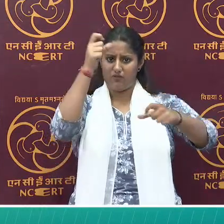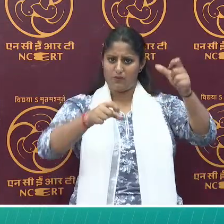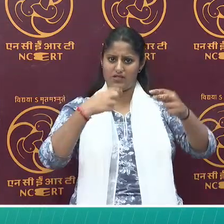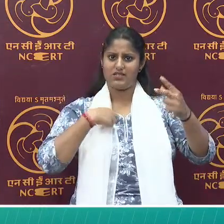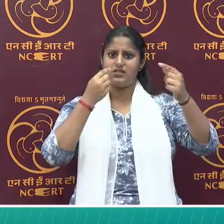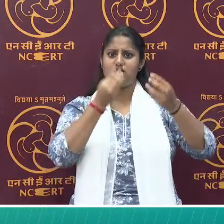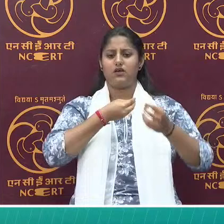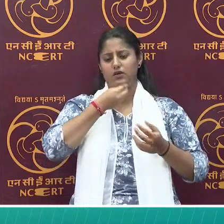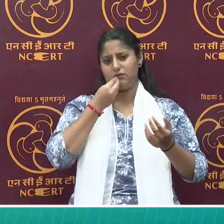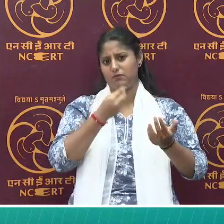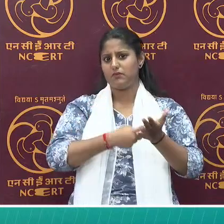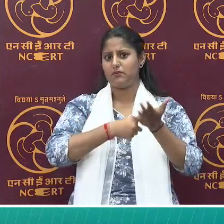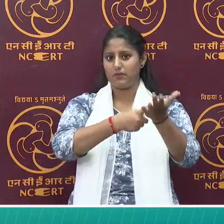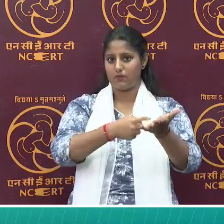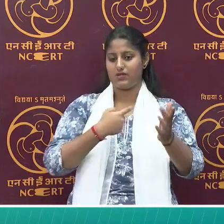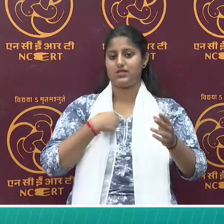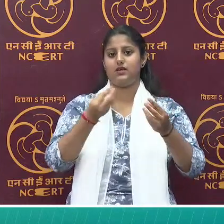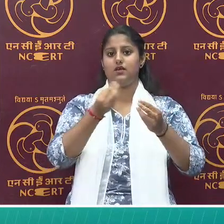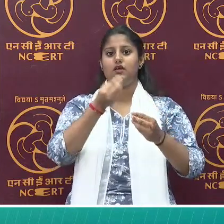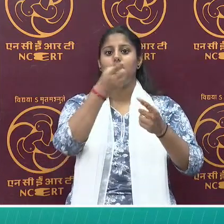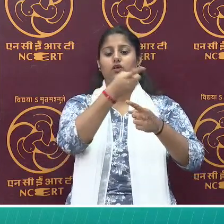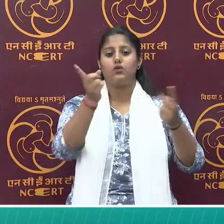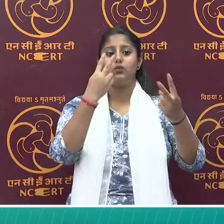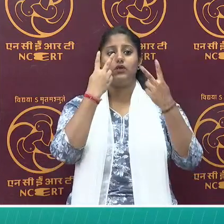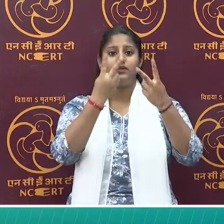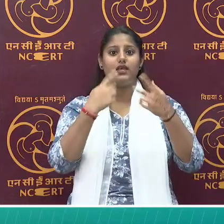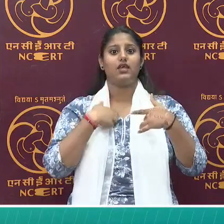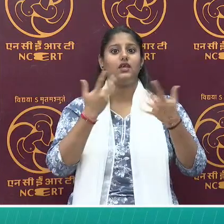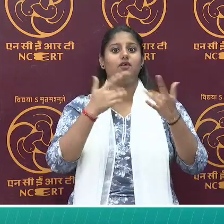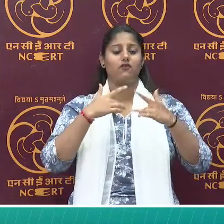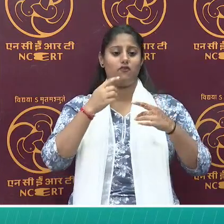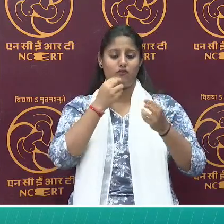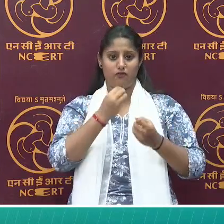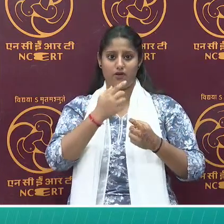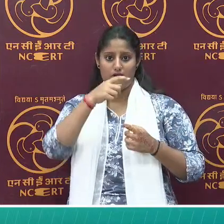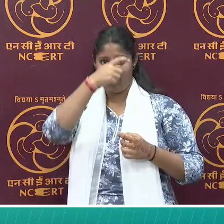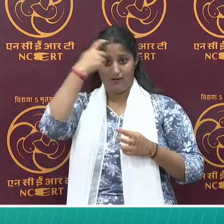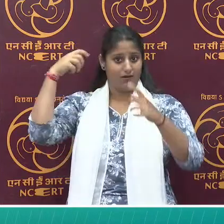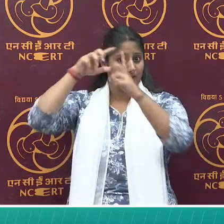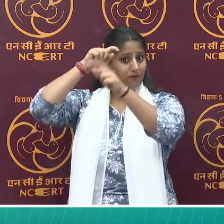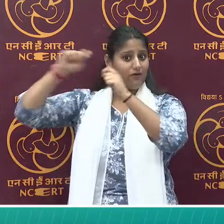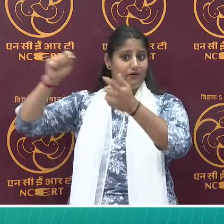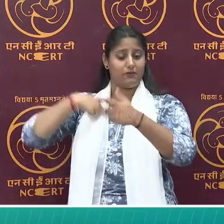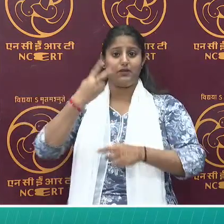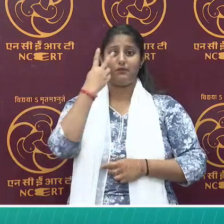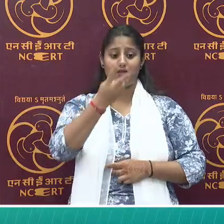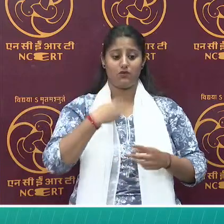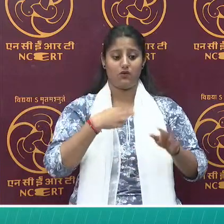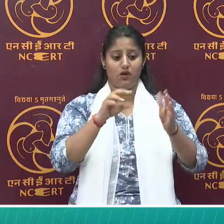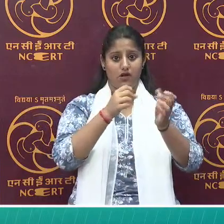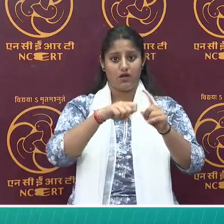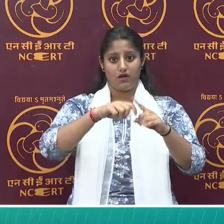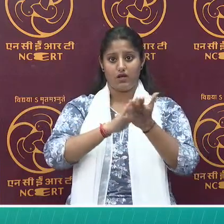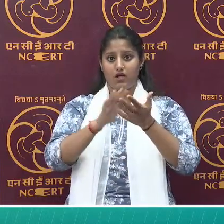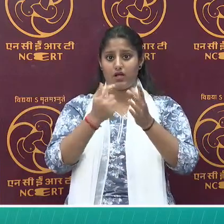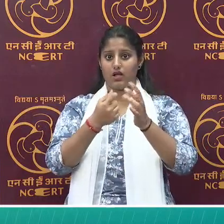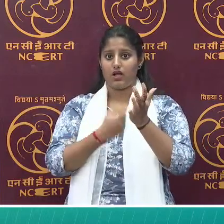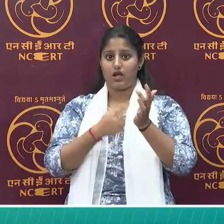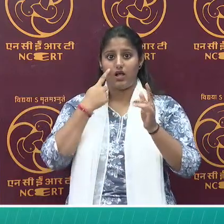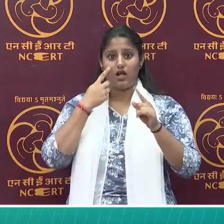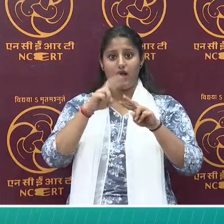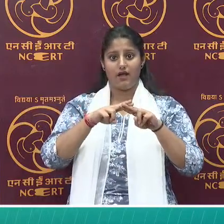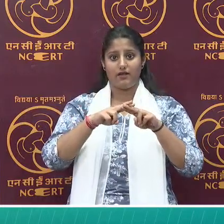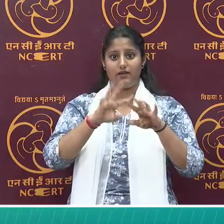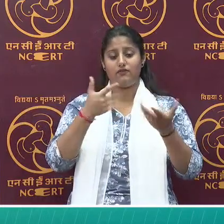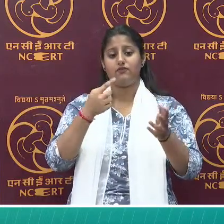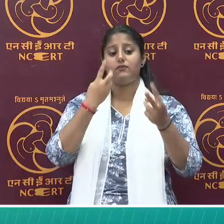write down which are the crops that we sow, the farmers sow in Kharif crop, and which crops do we sow in